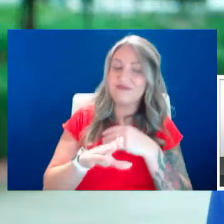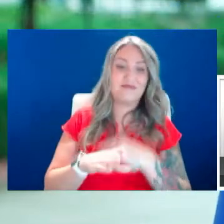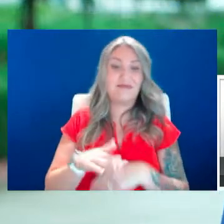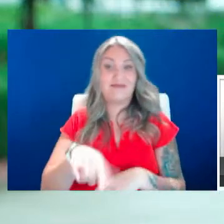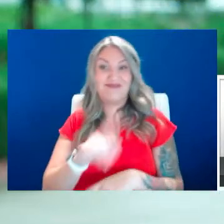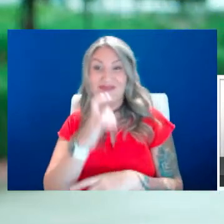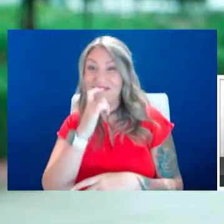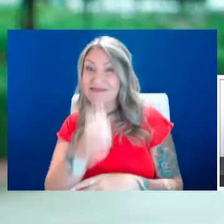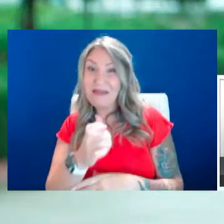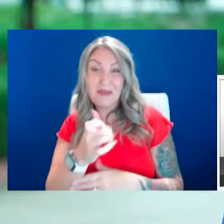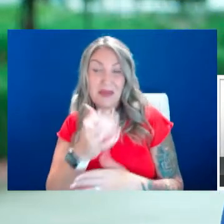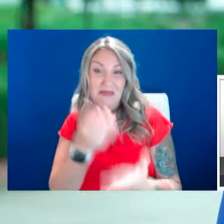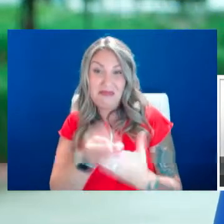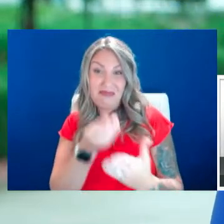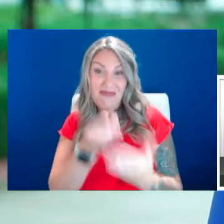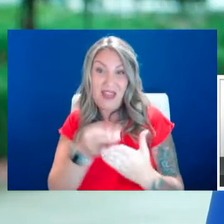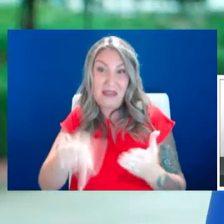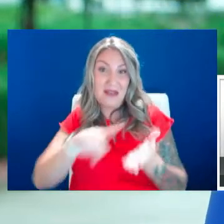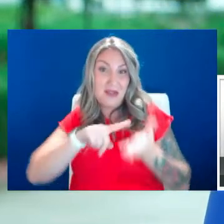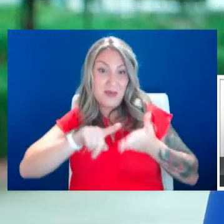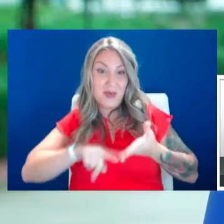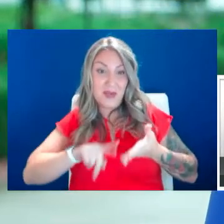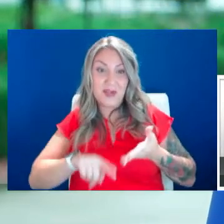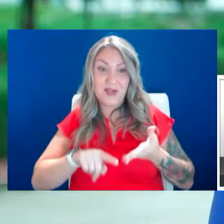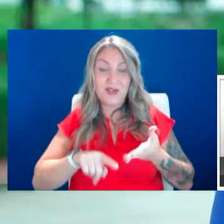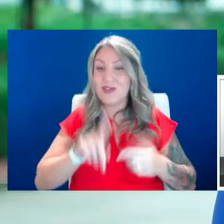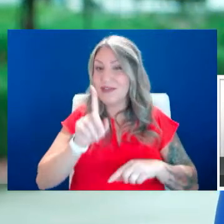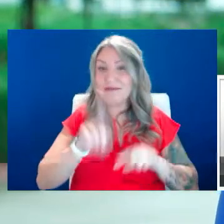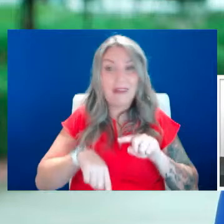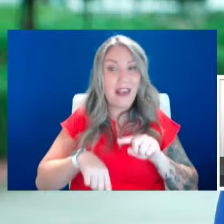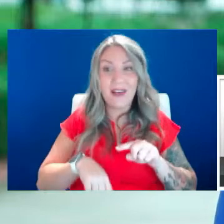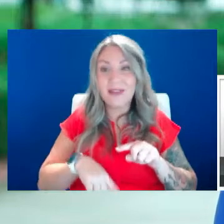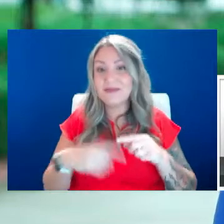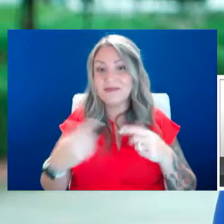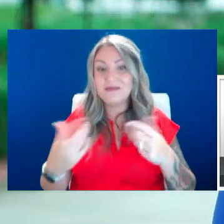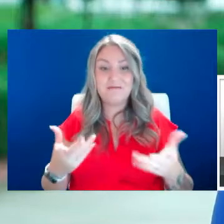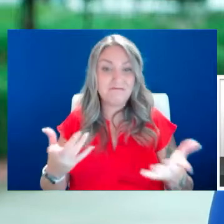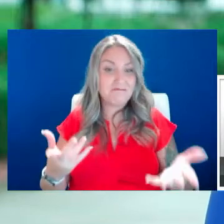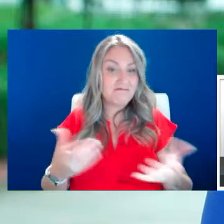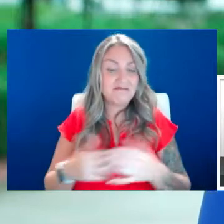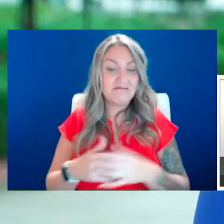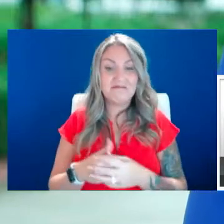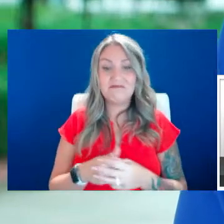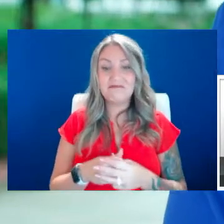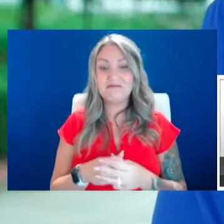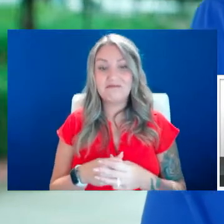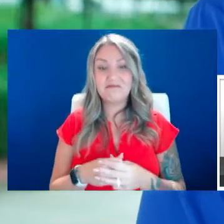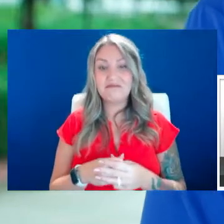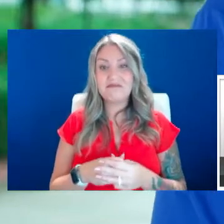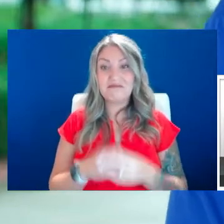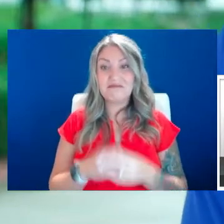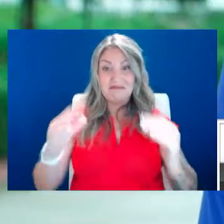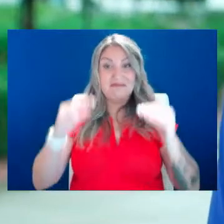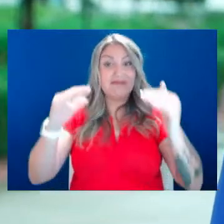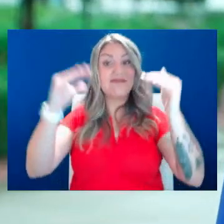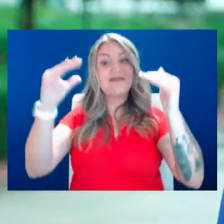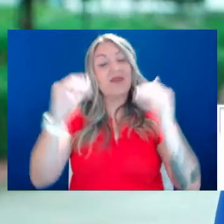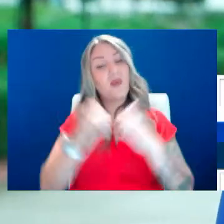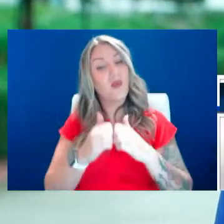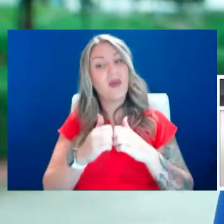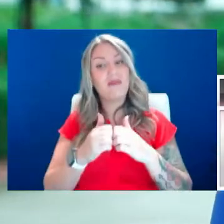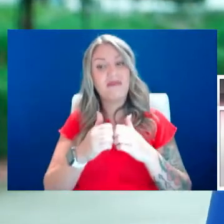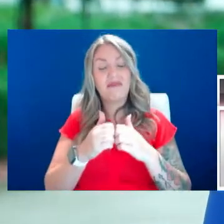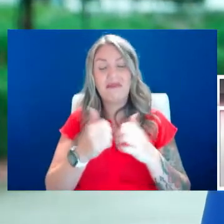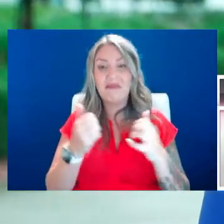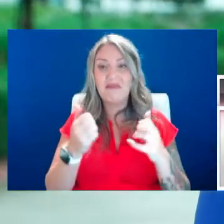to fund this research, and we would not be able to be moving forward with a number of